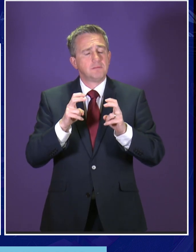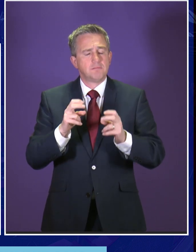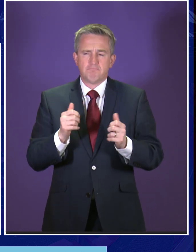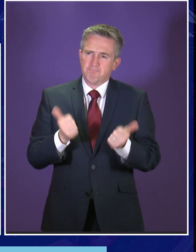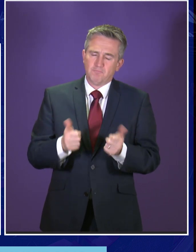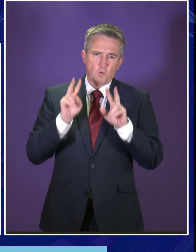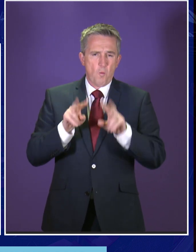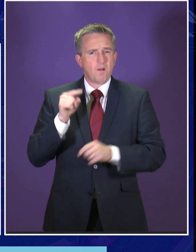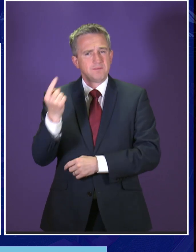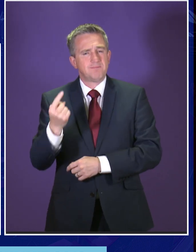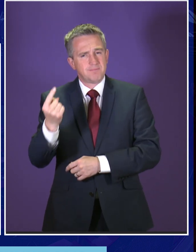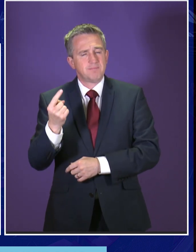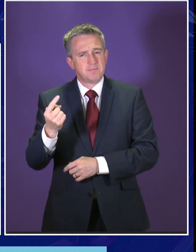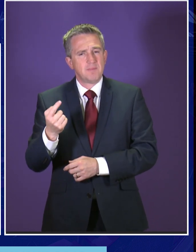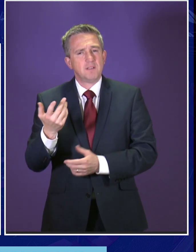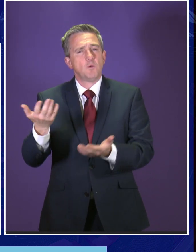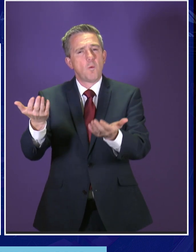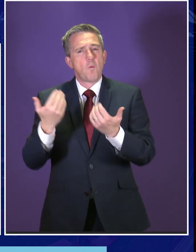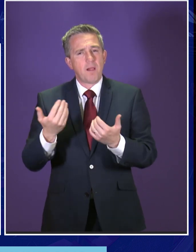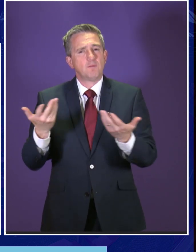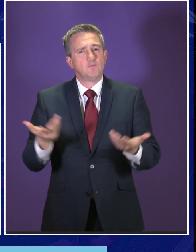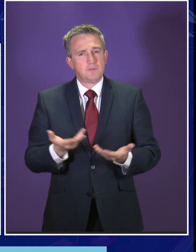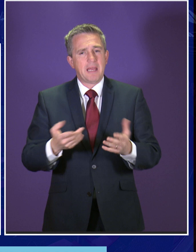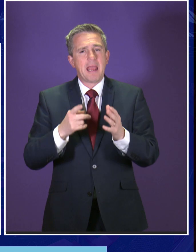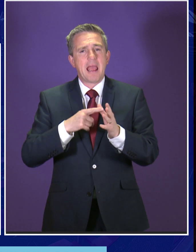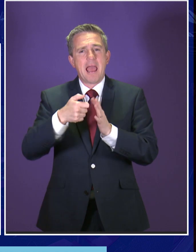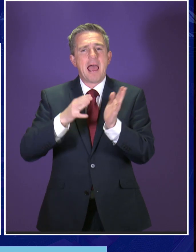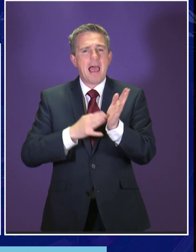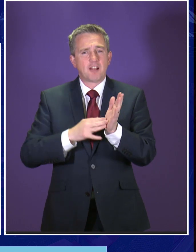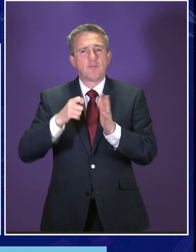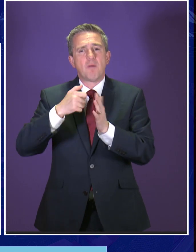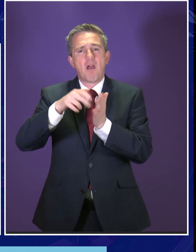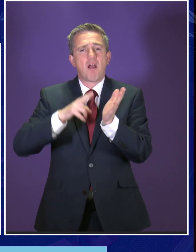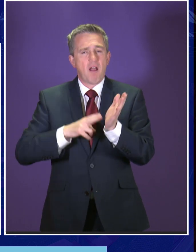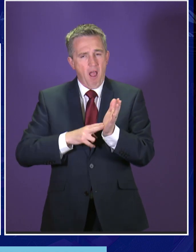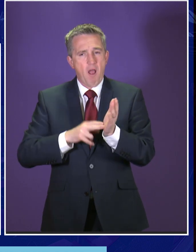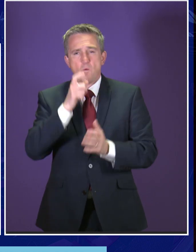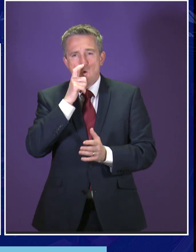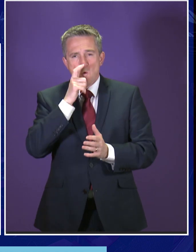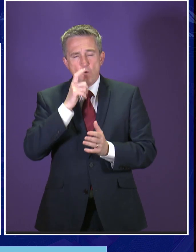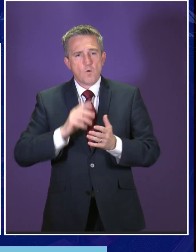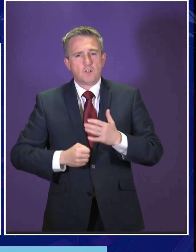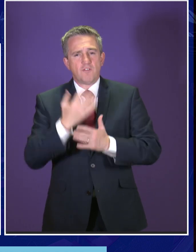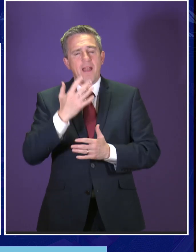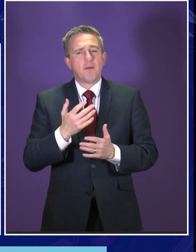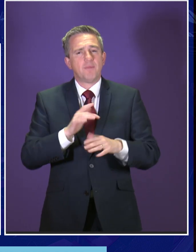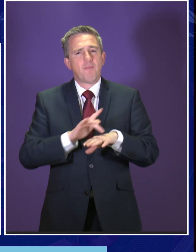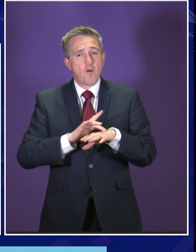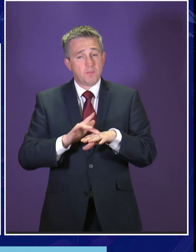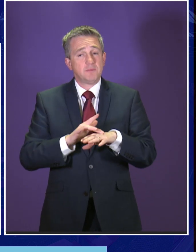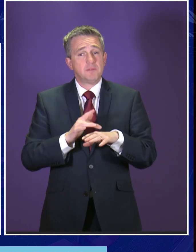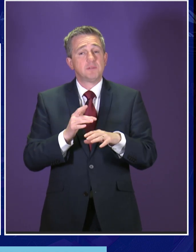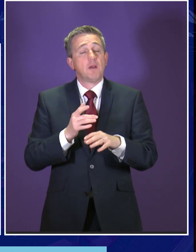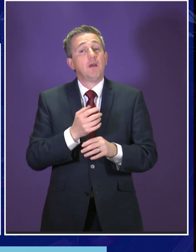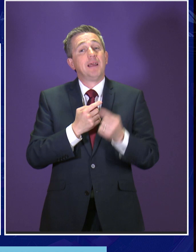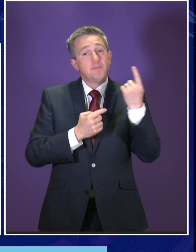of us. I'm also delighted to welcome today Akram Khan, the designer of that performance, who's going to be in conversation